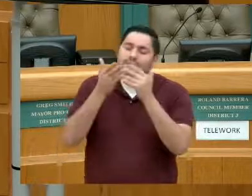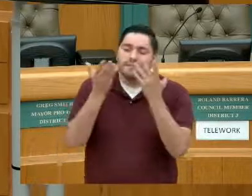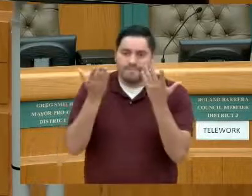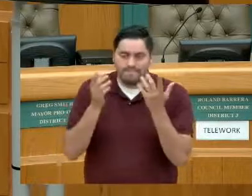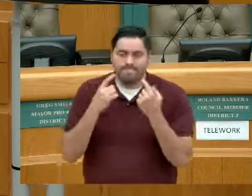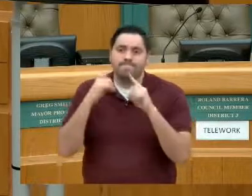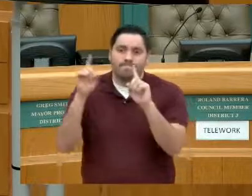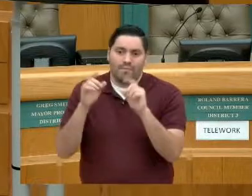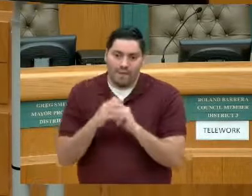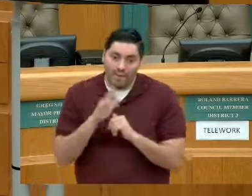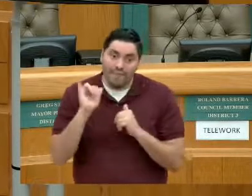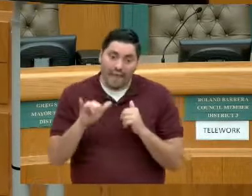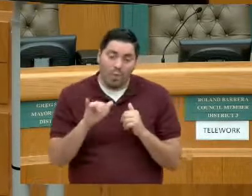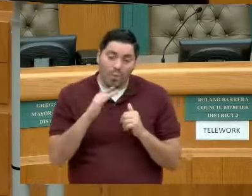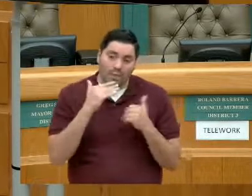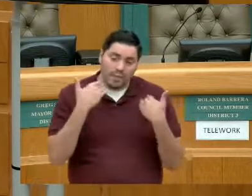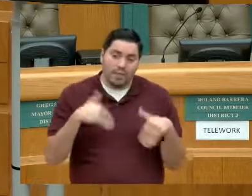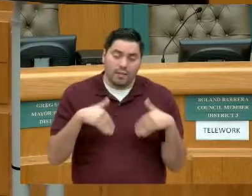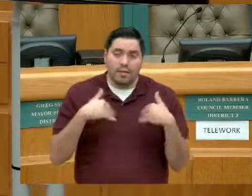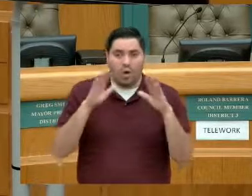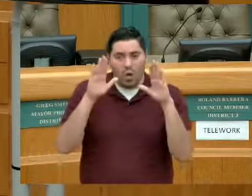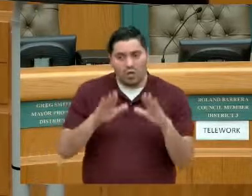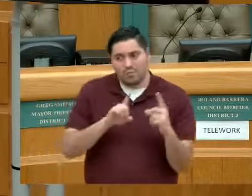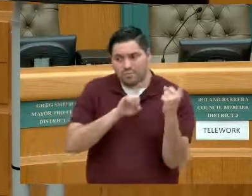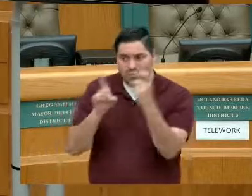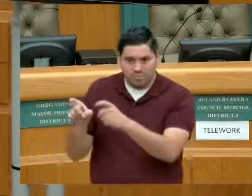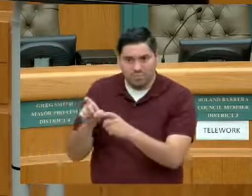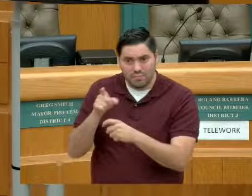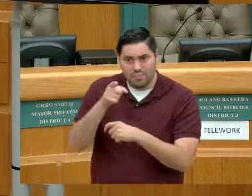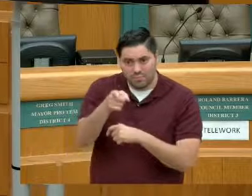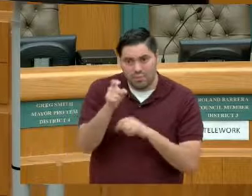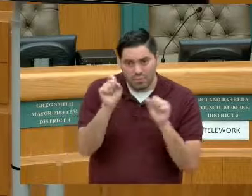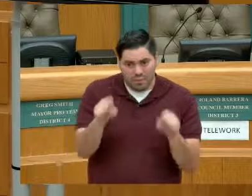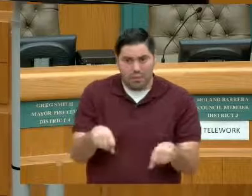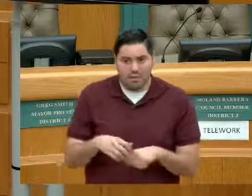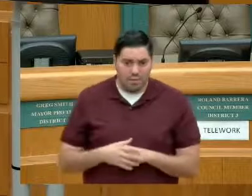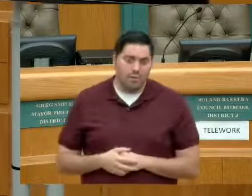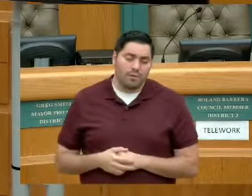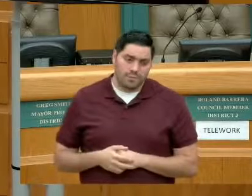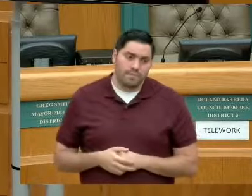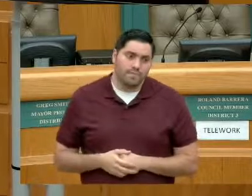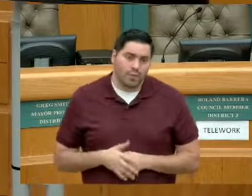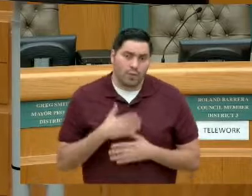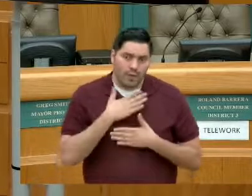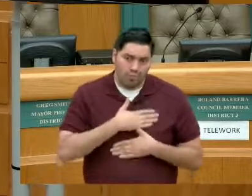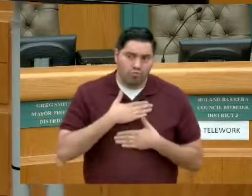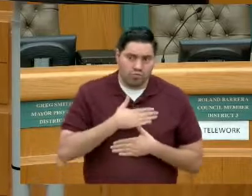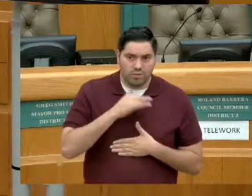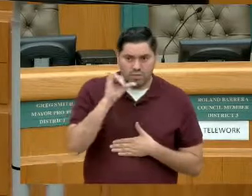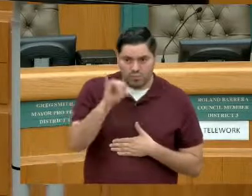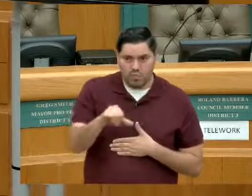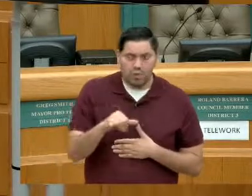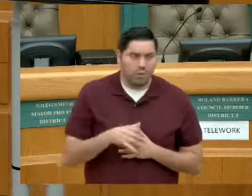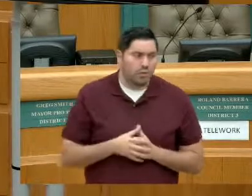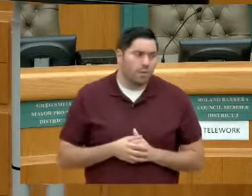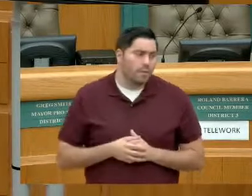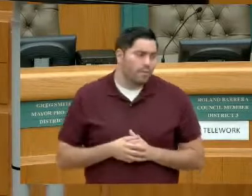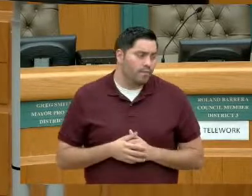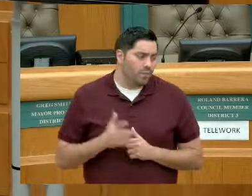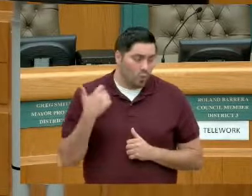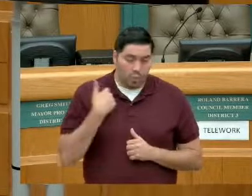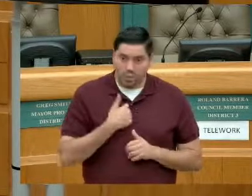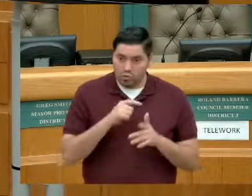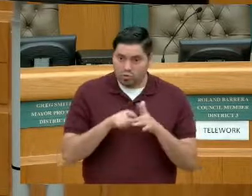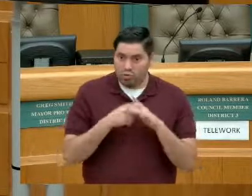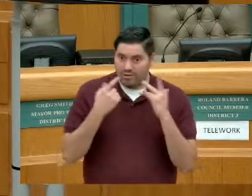help our local economy get back on its feet. Now, that would be a significant contribution that you could make on behalf of yourself as well as our local businesses,